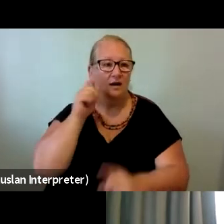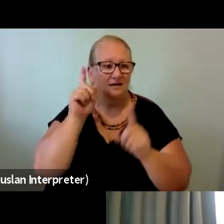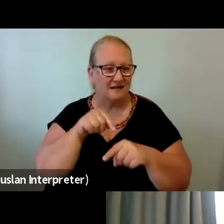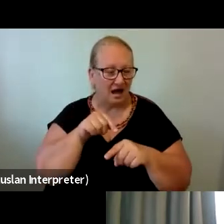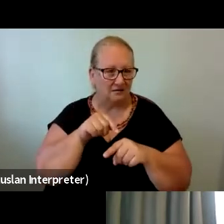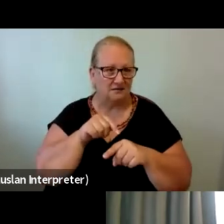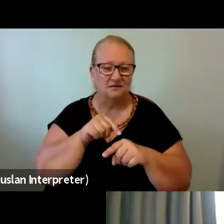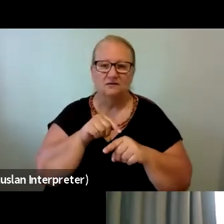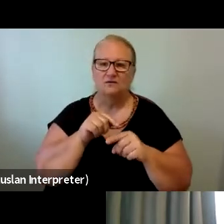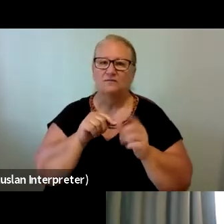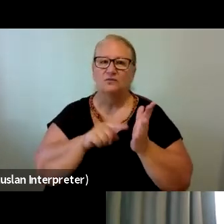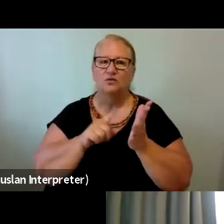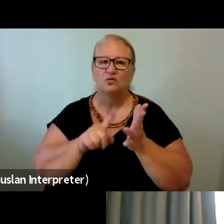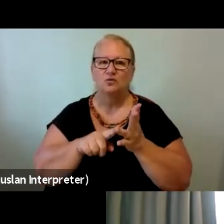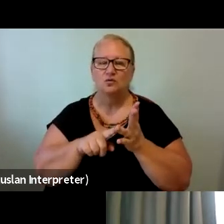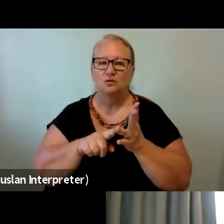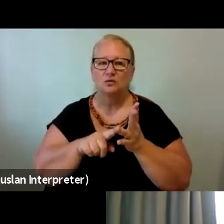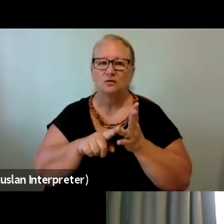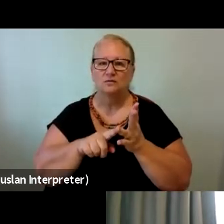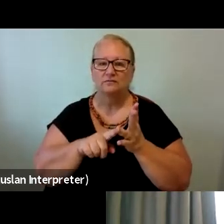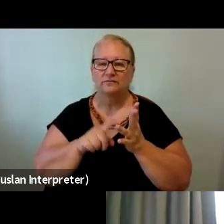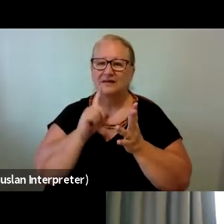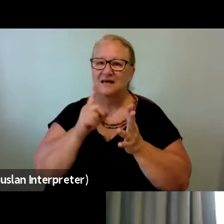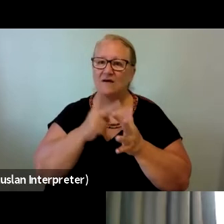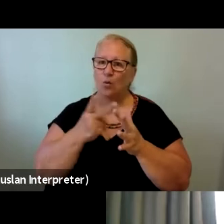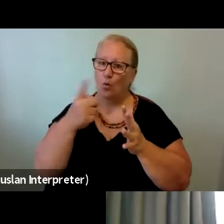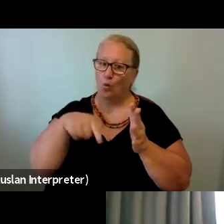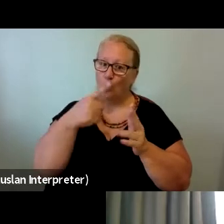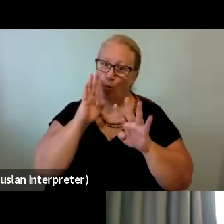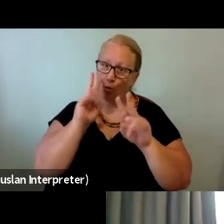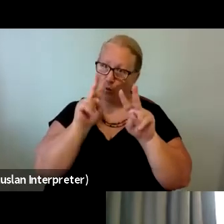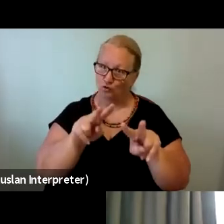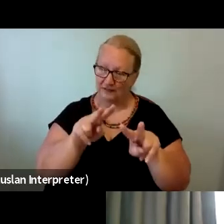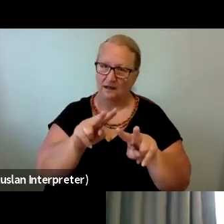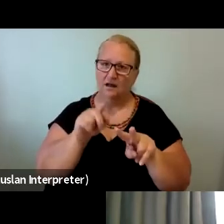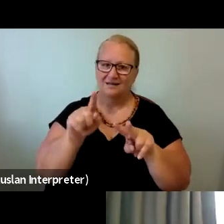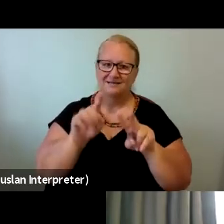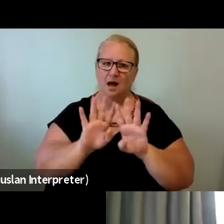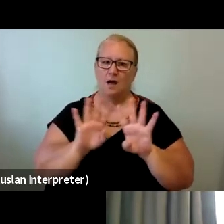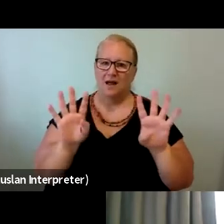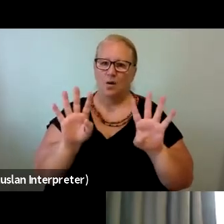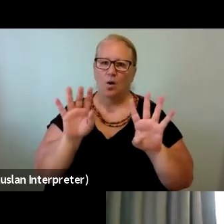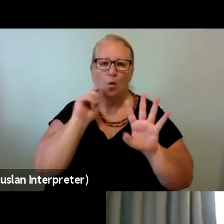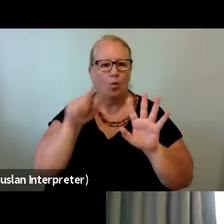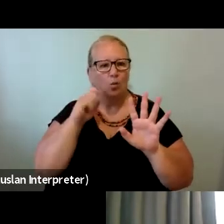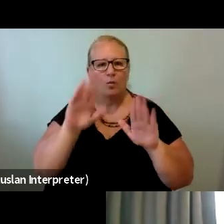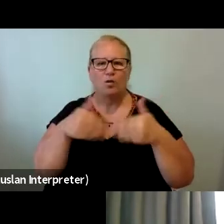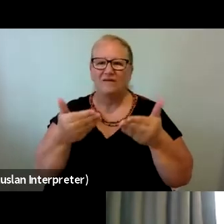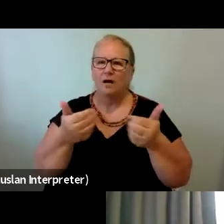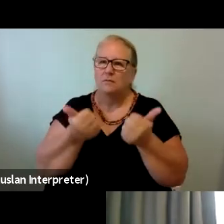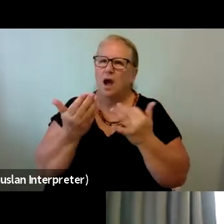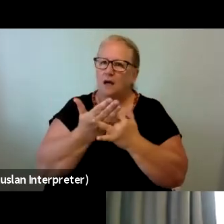by prefacing for all of our attendees that this panel will be done as accessibly as possible. So if you